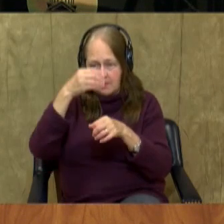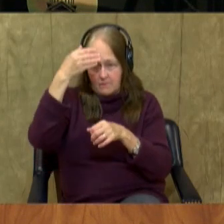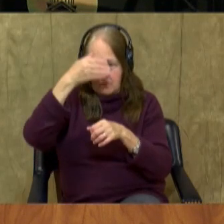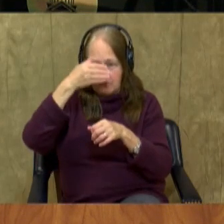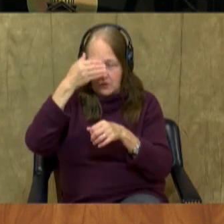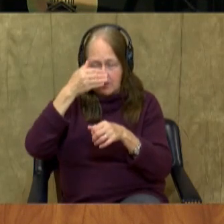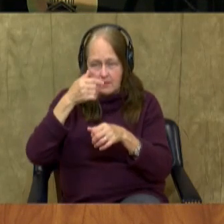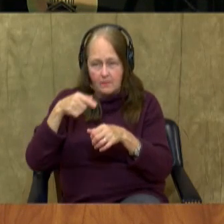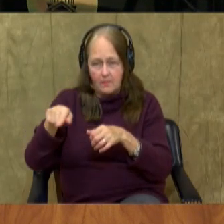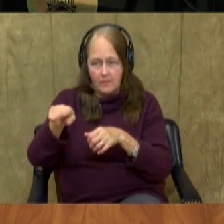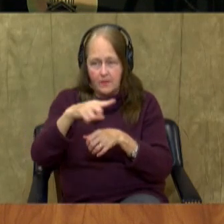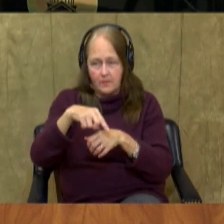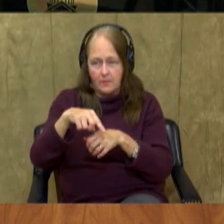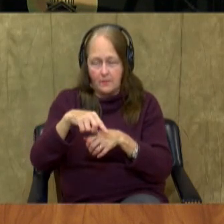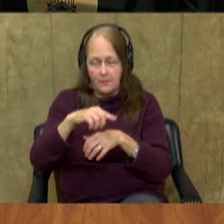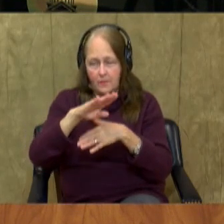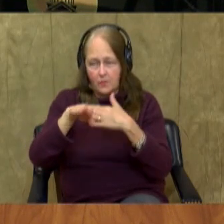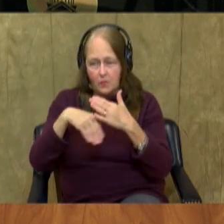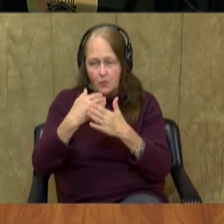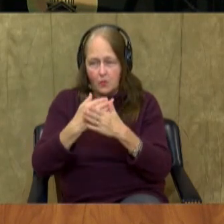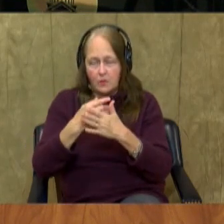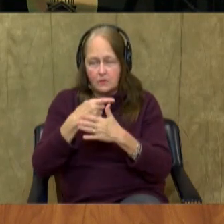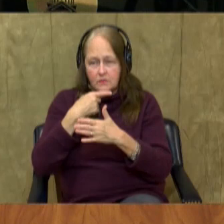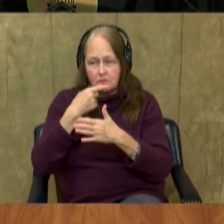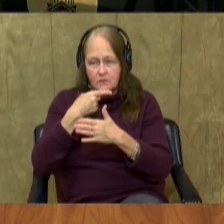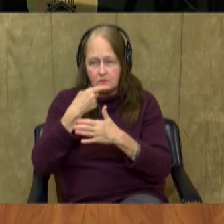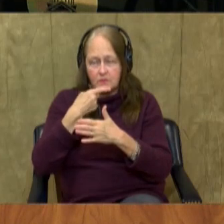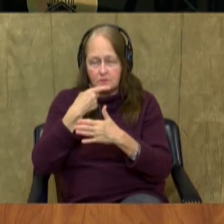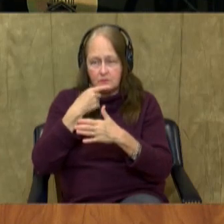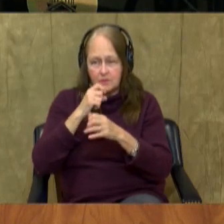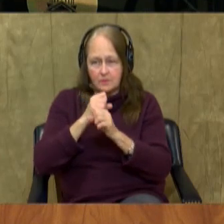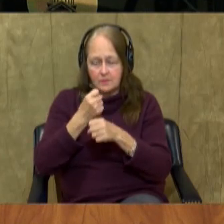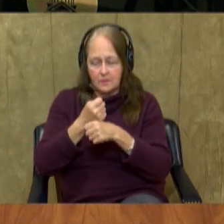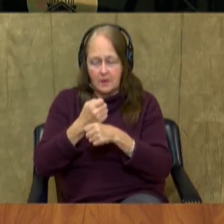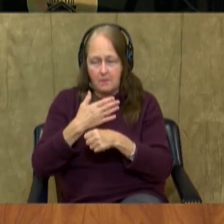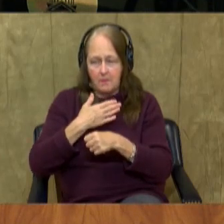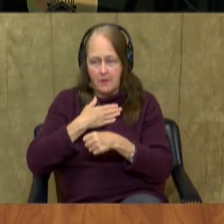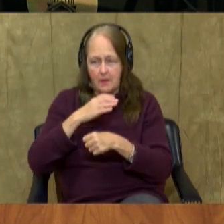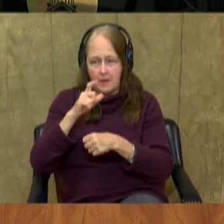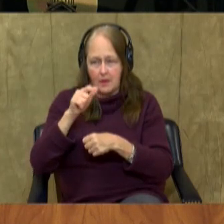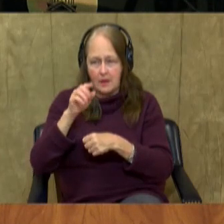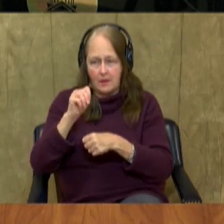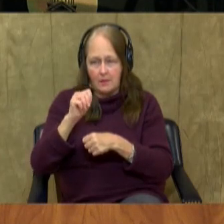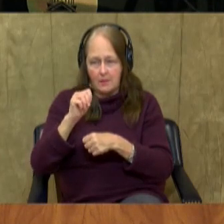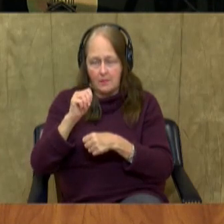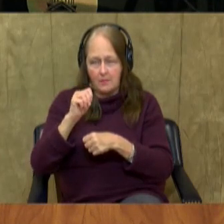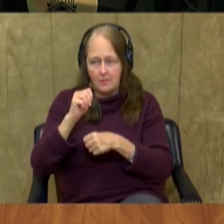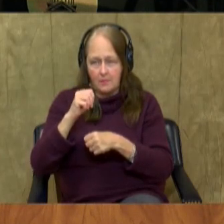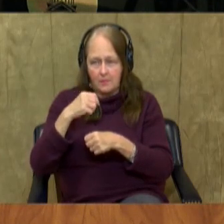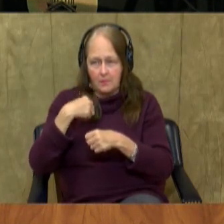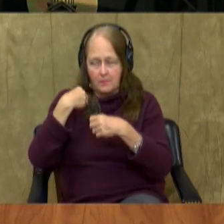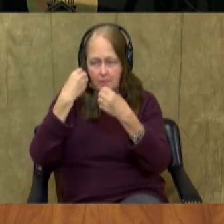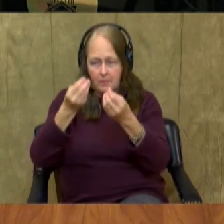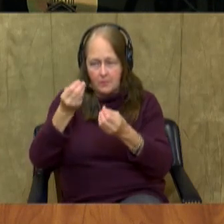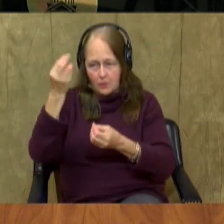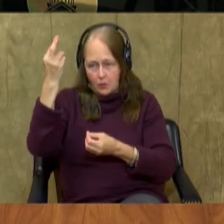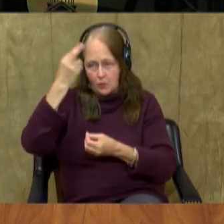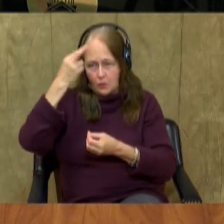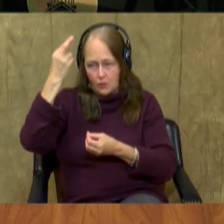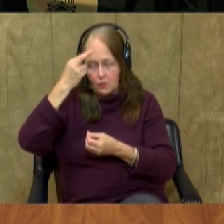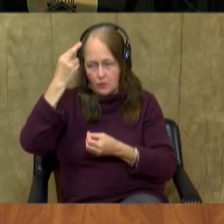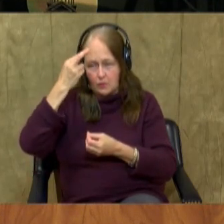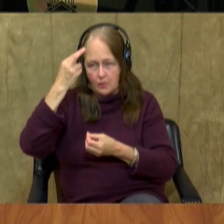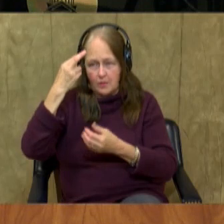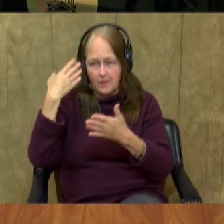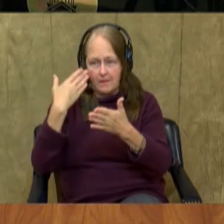of them. Now, with all that being said, I've made my claim. I've backed it up. I've given reasons as well